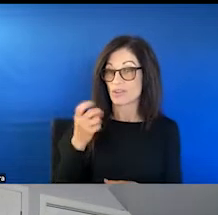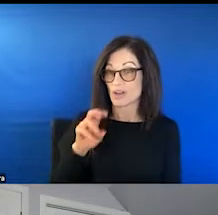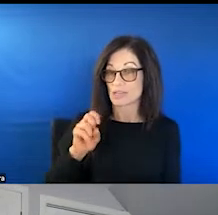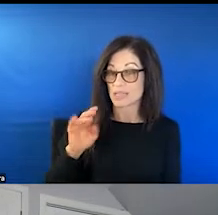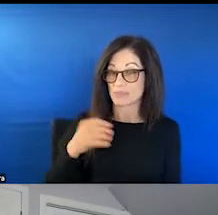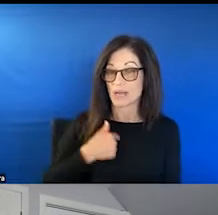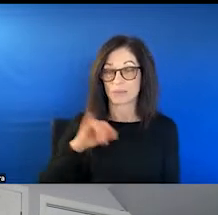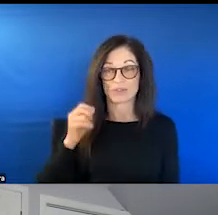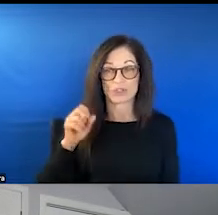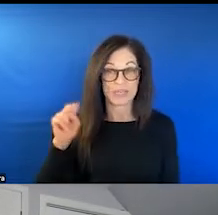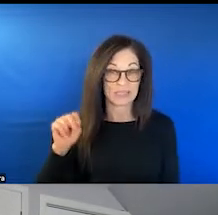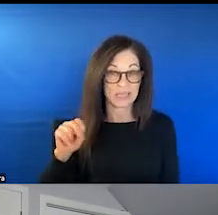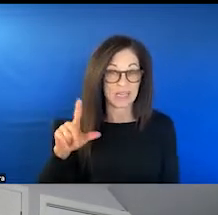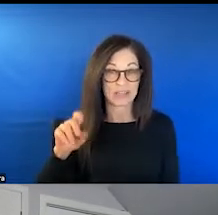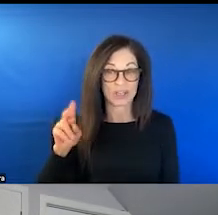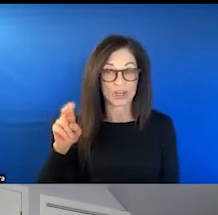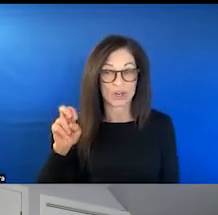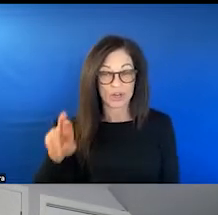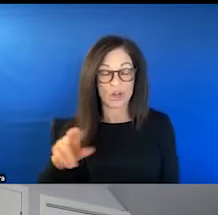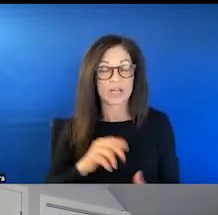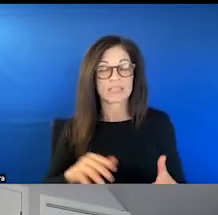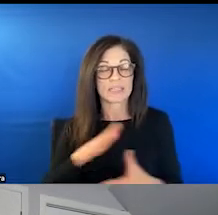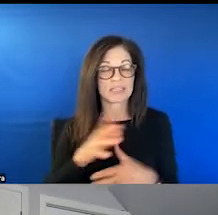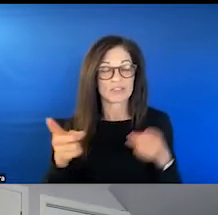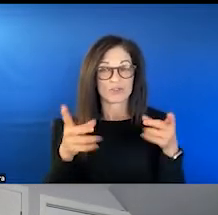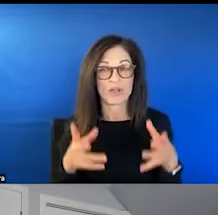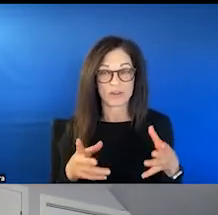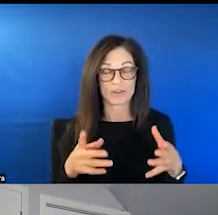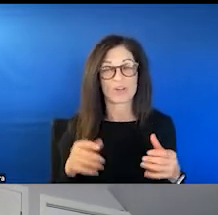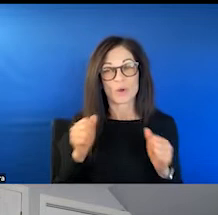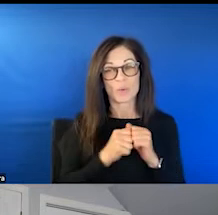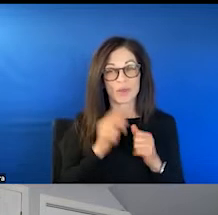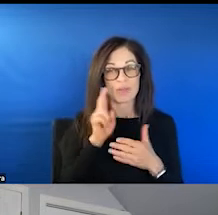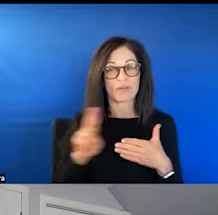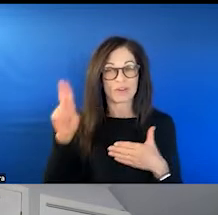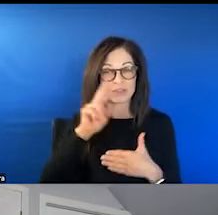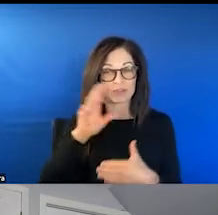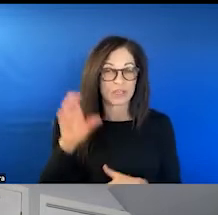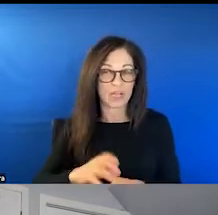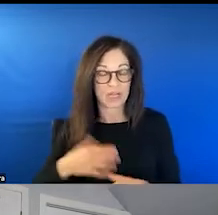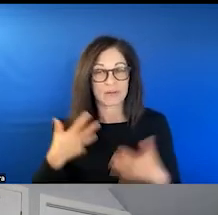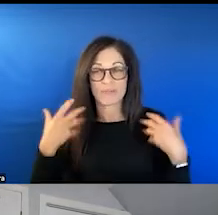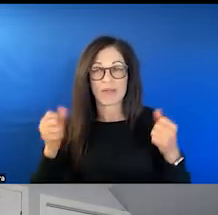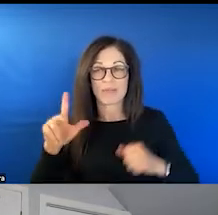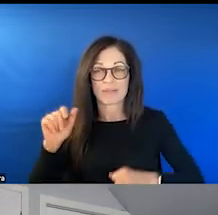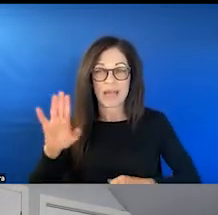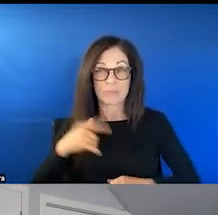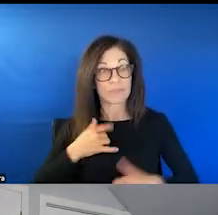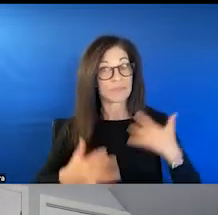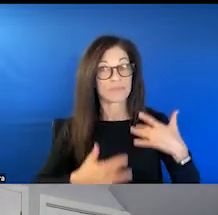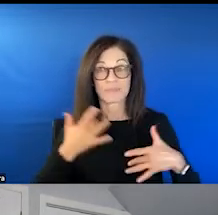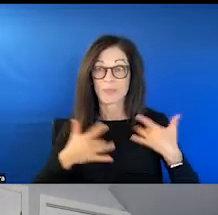Lerner, Senior Director for 911 and Crisis Response with the University of Chicago Health Lab, and I'm excited to be presenting to you